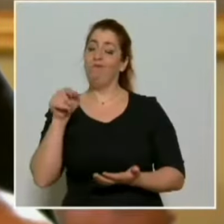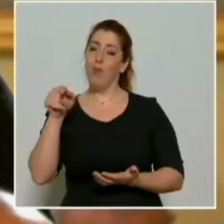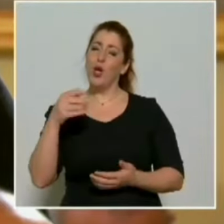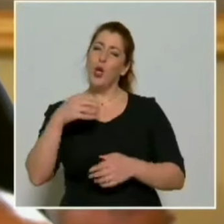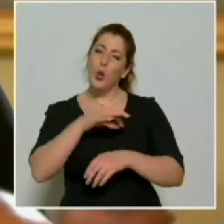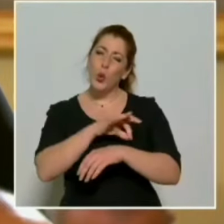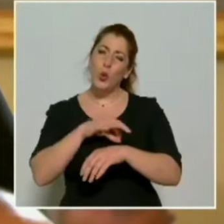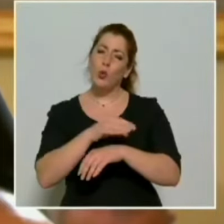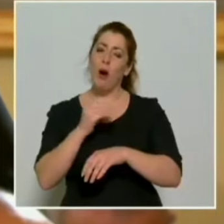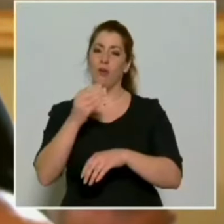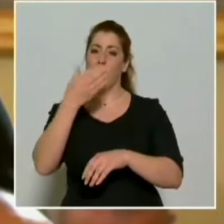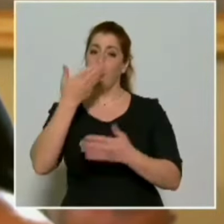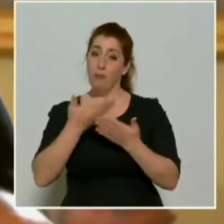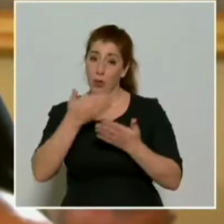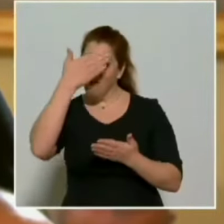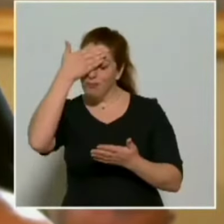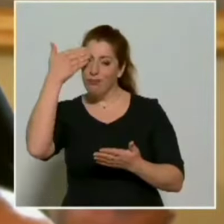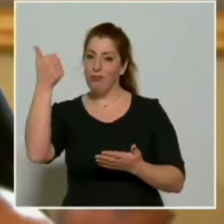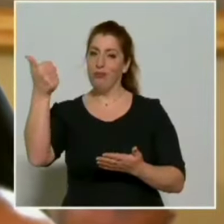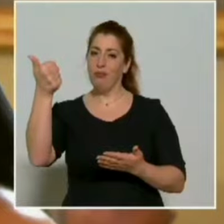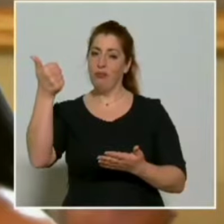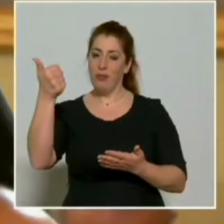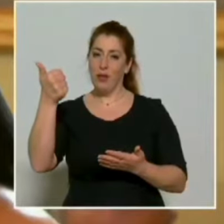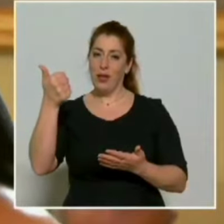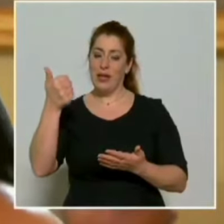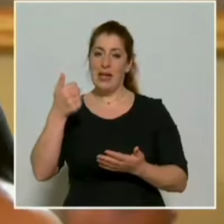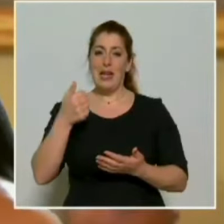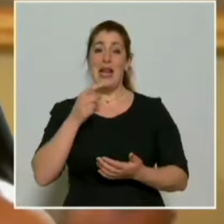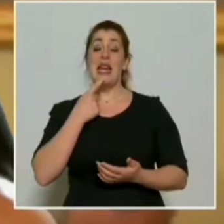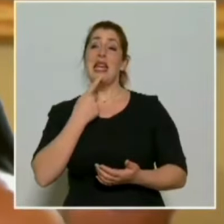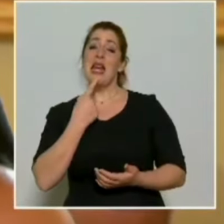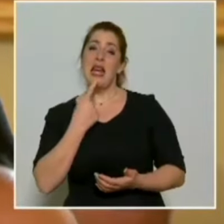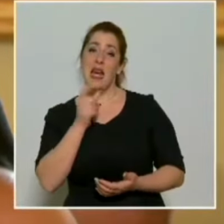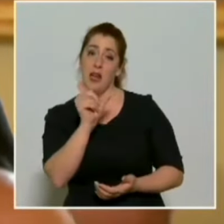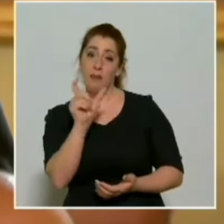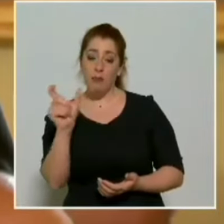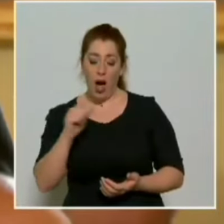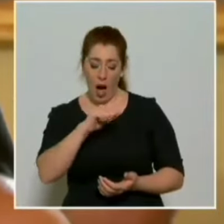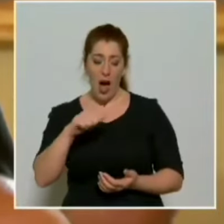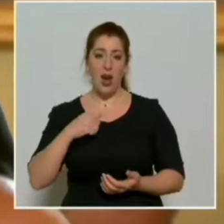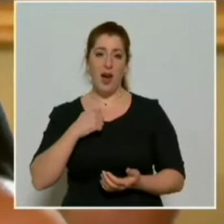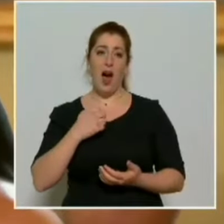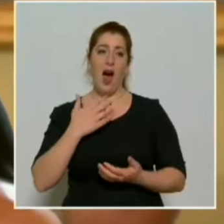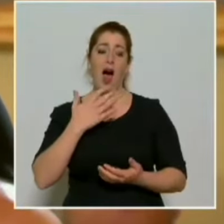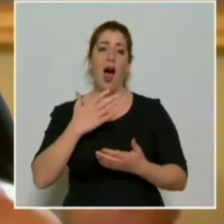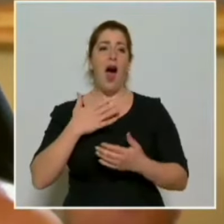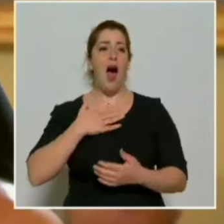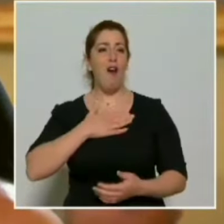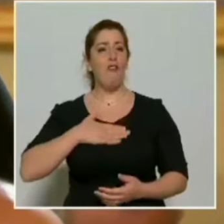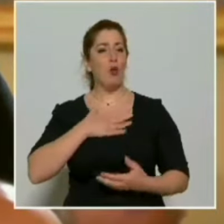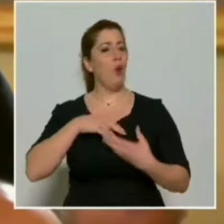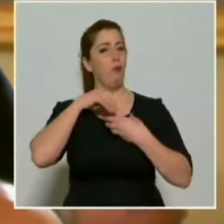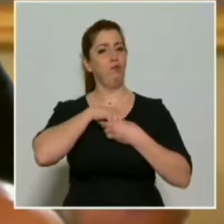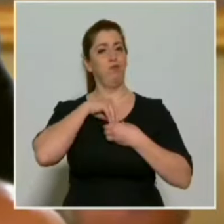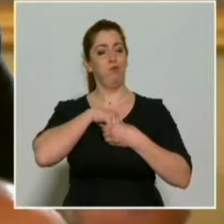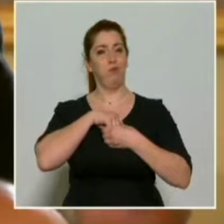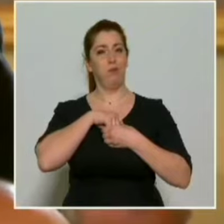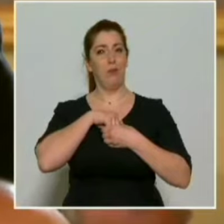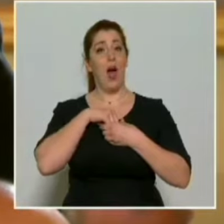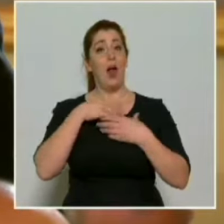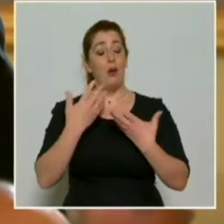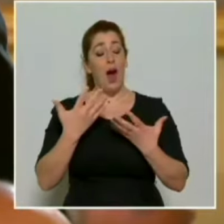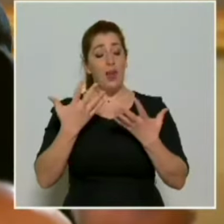u nimxu bil-eżempji tagħna u wkoll nagħlmu lit-tfal tagħna li għandhom biex ikunu